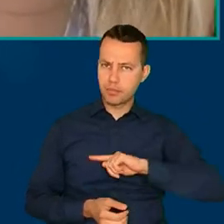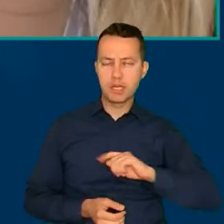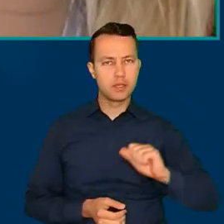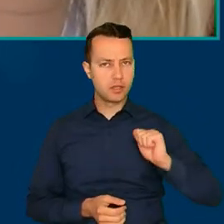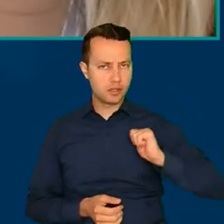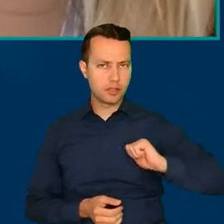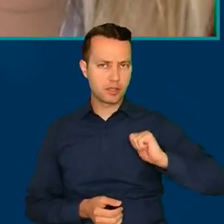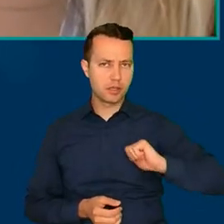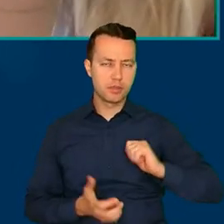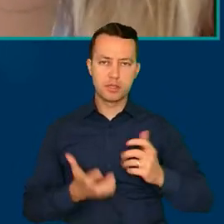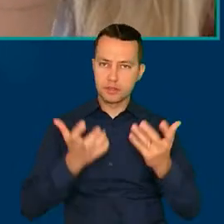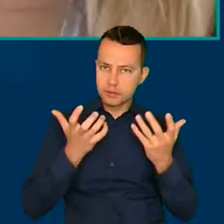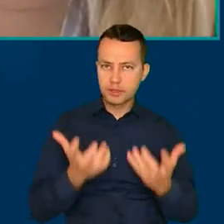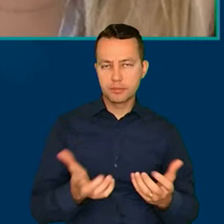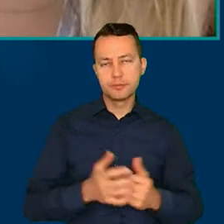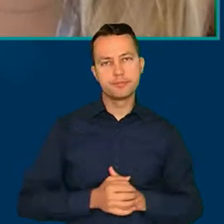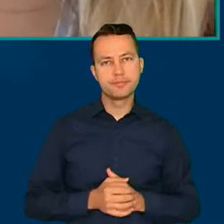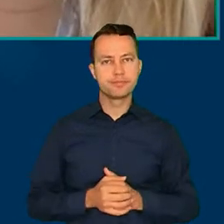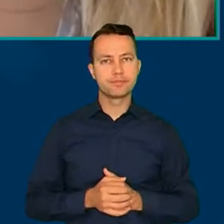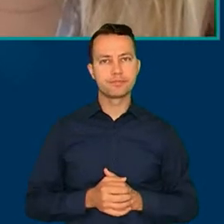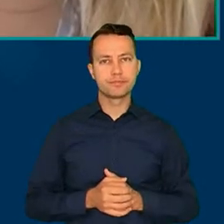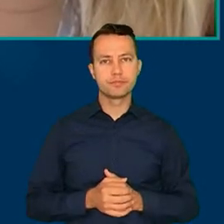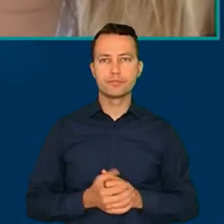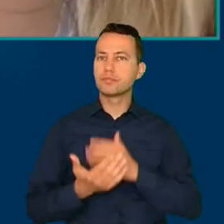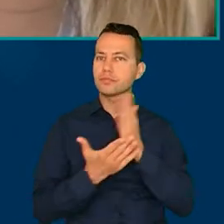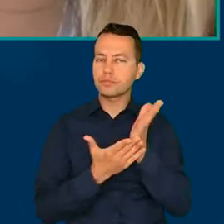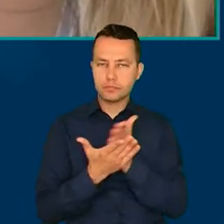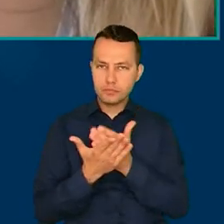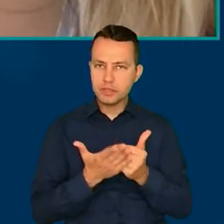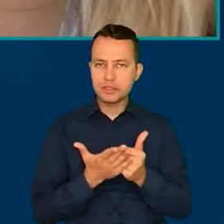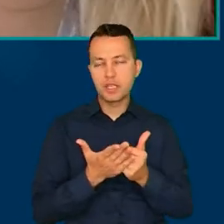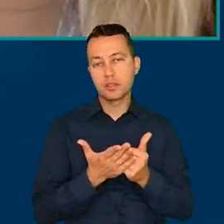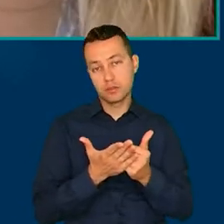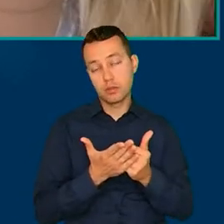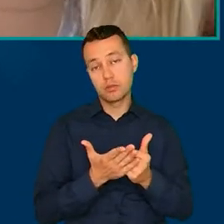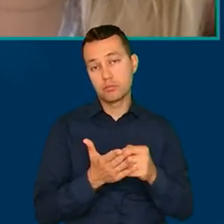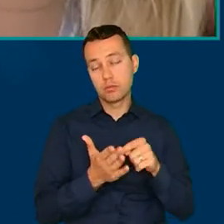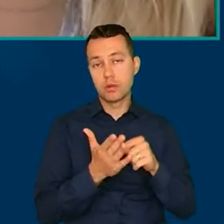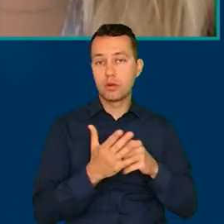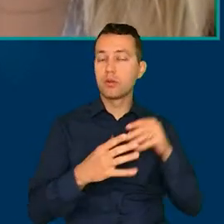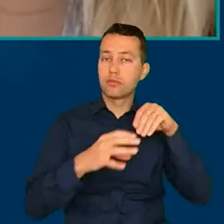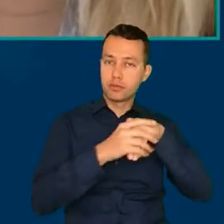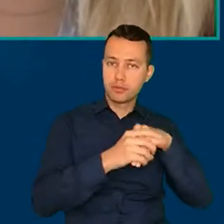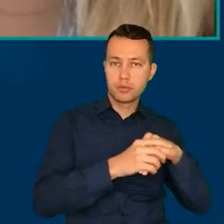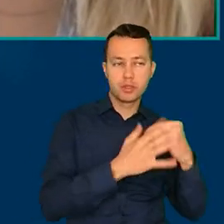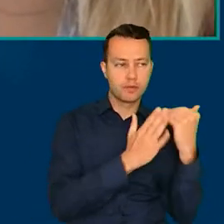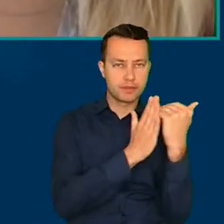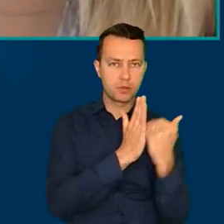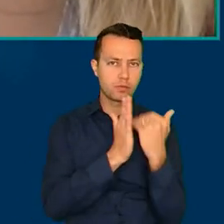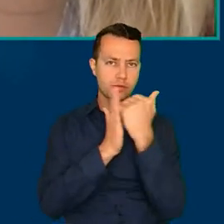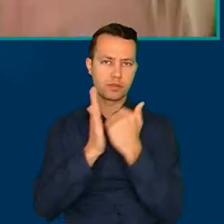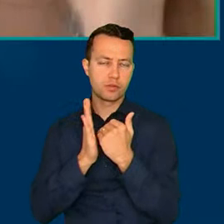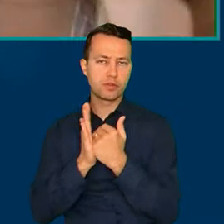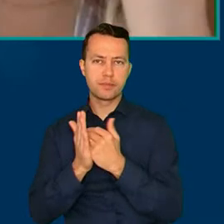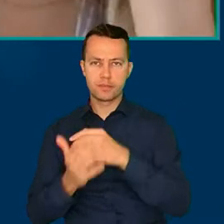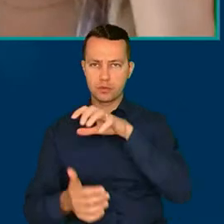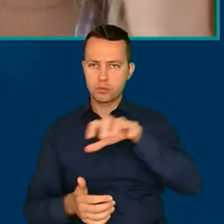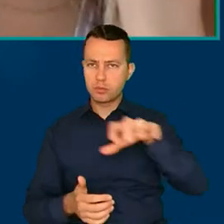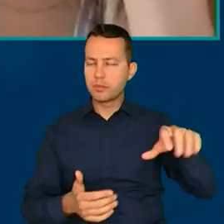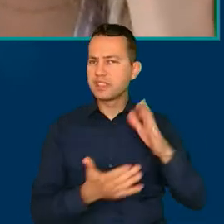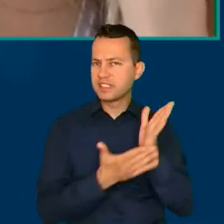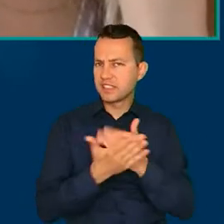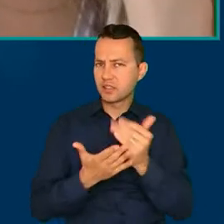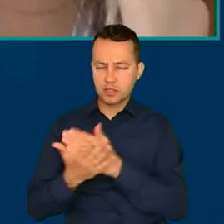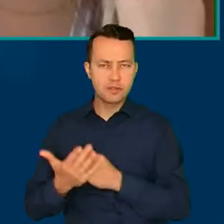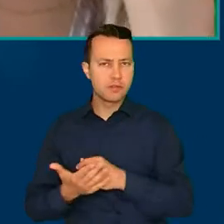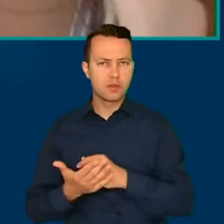by any sector, and just outlines the really general and sort of essential expectations under the framework, but again, in